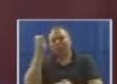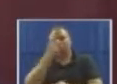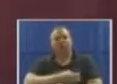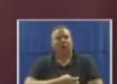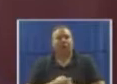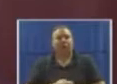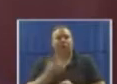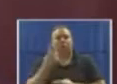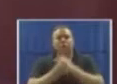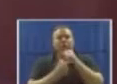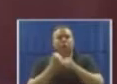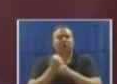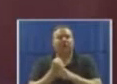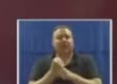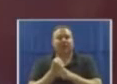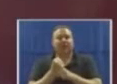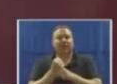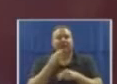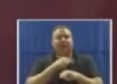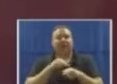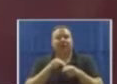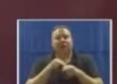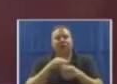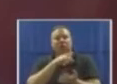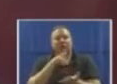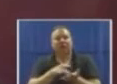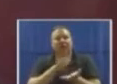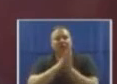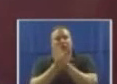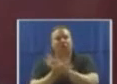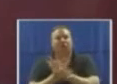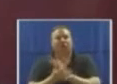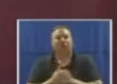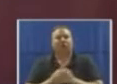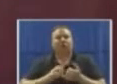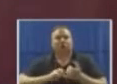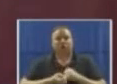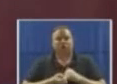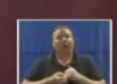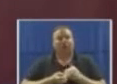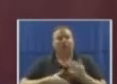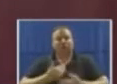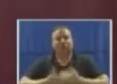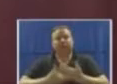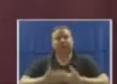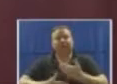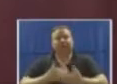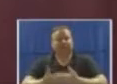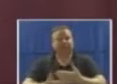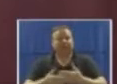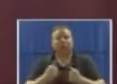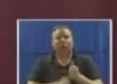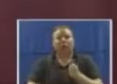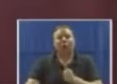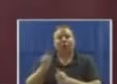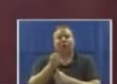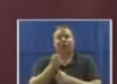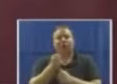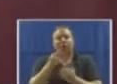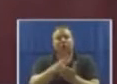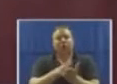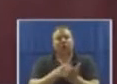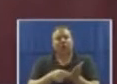2 years of the national state of disaster, there are attempts to continue with draconian and authoritarian